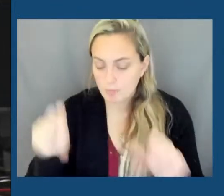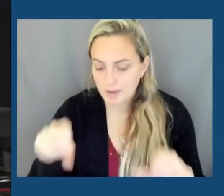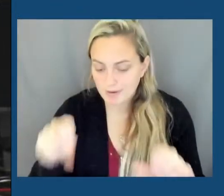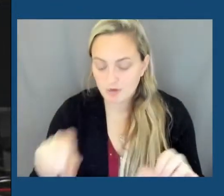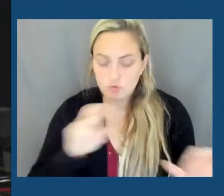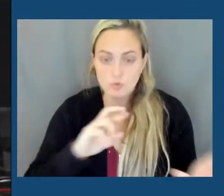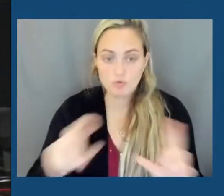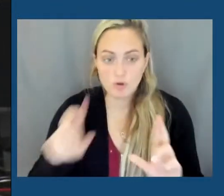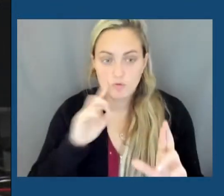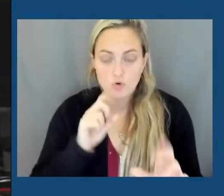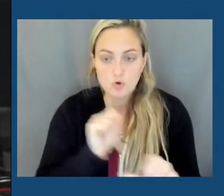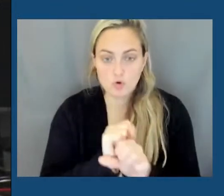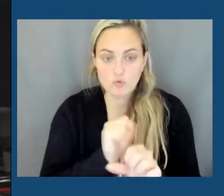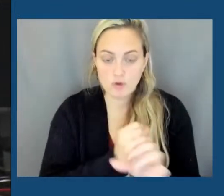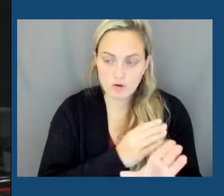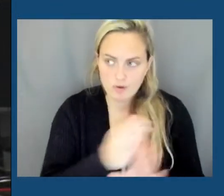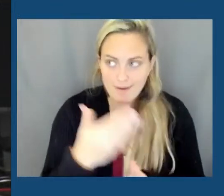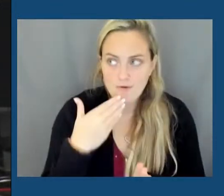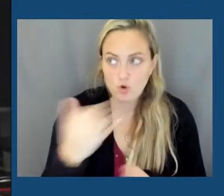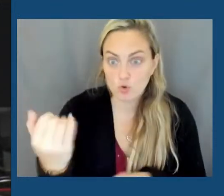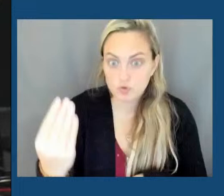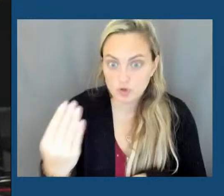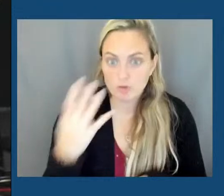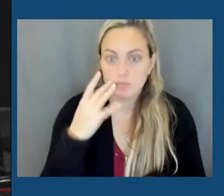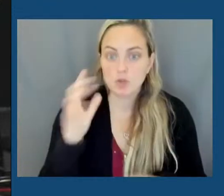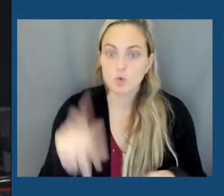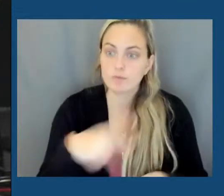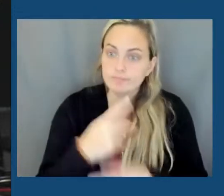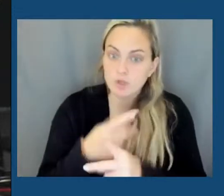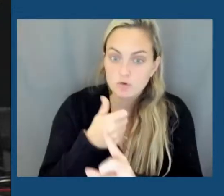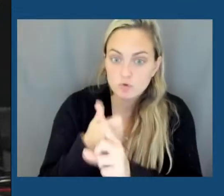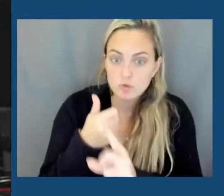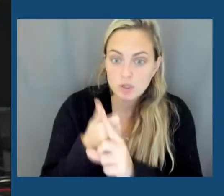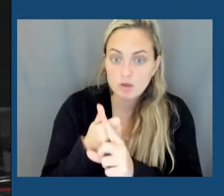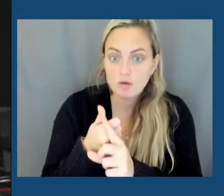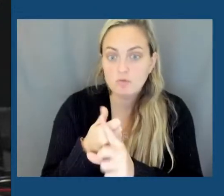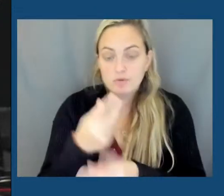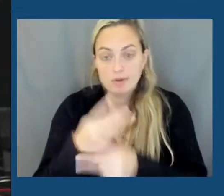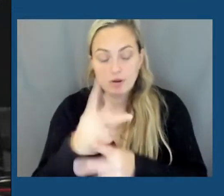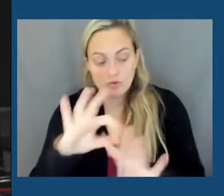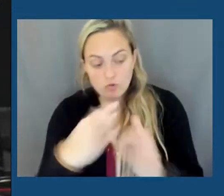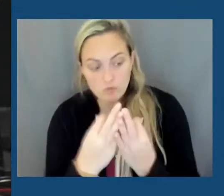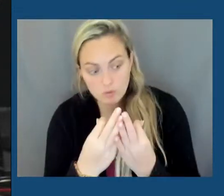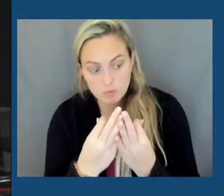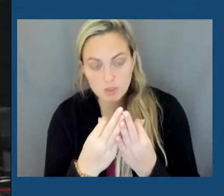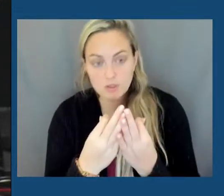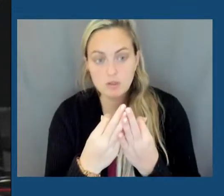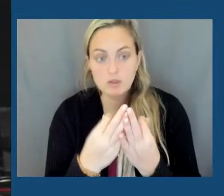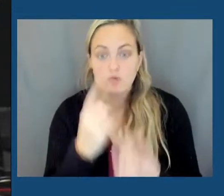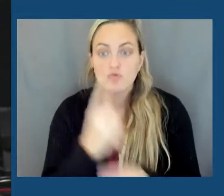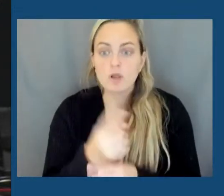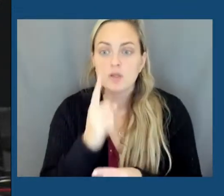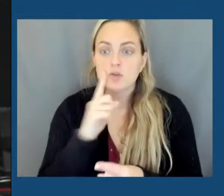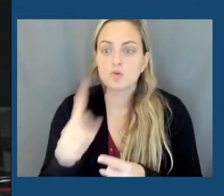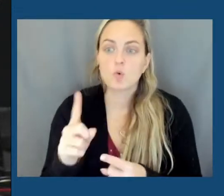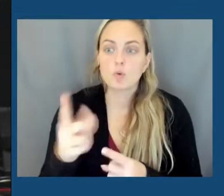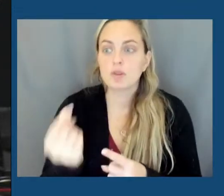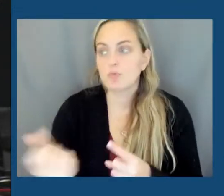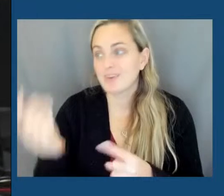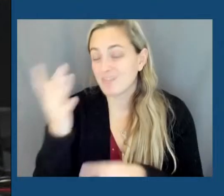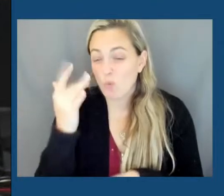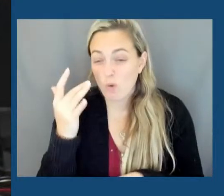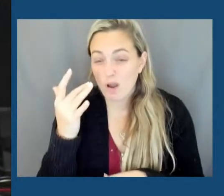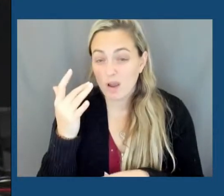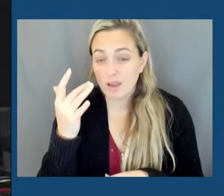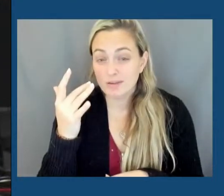for a career, and a good career. You can take care of yourself. You can take care of your family. Right? So giving that little bit of a why to